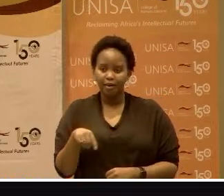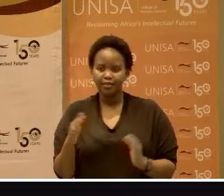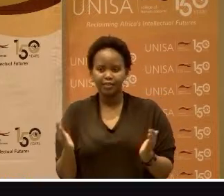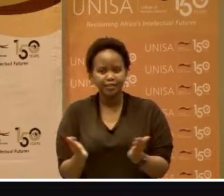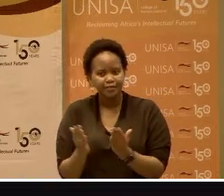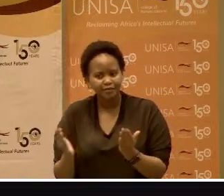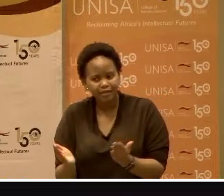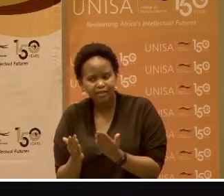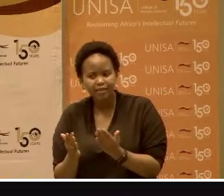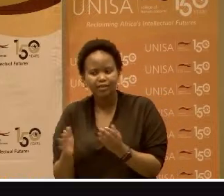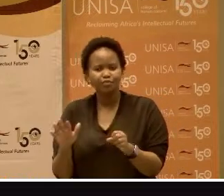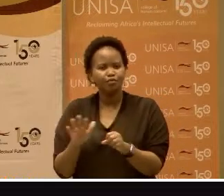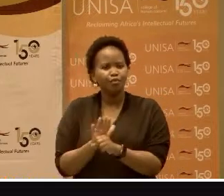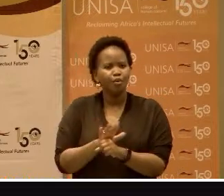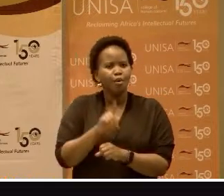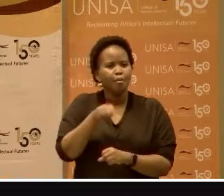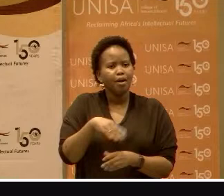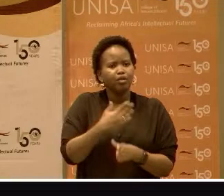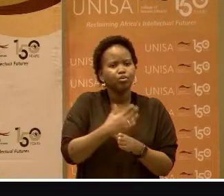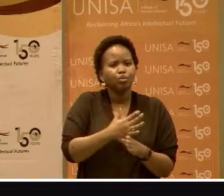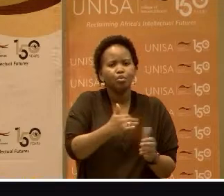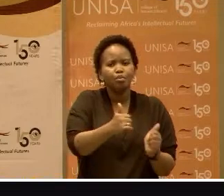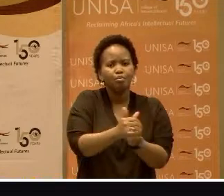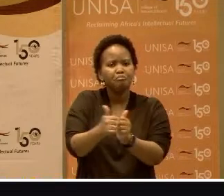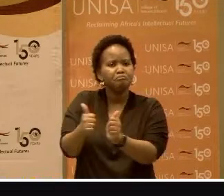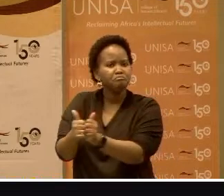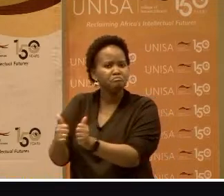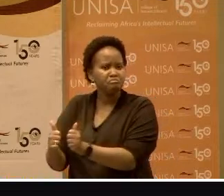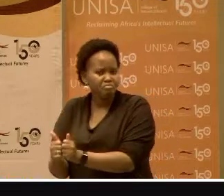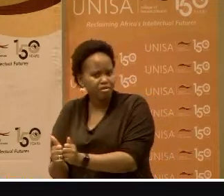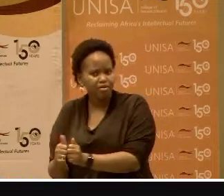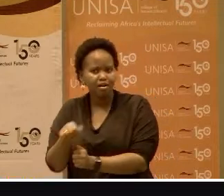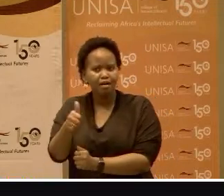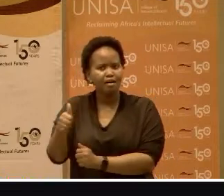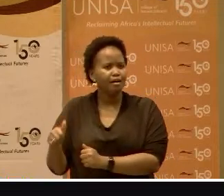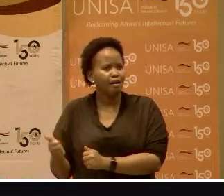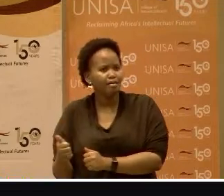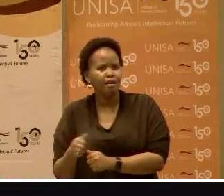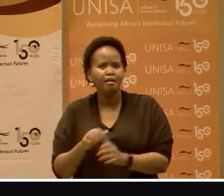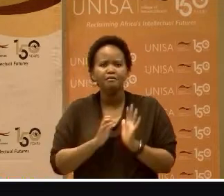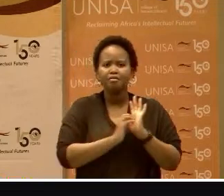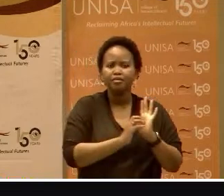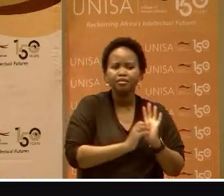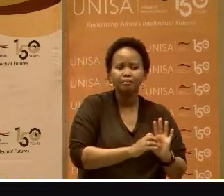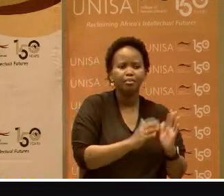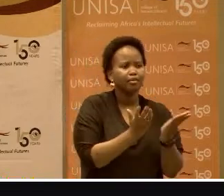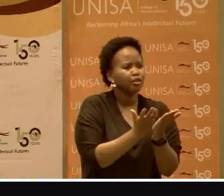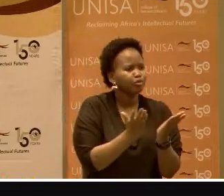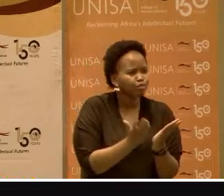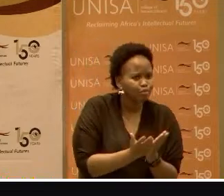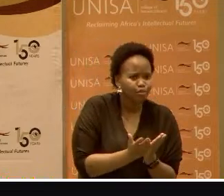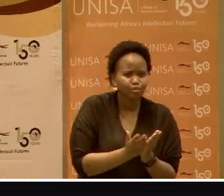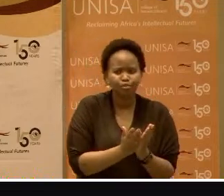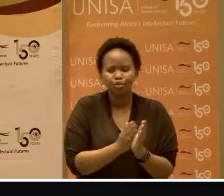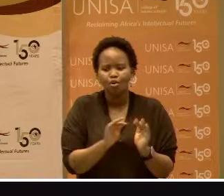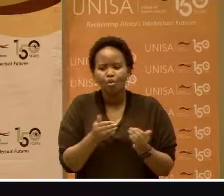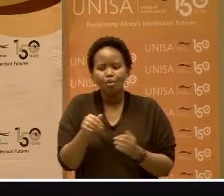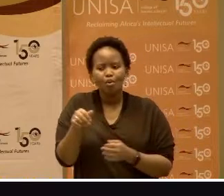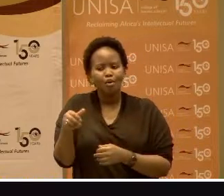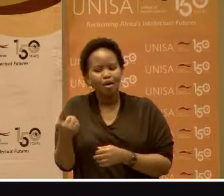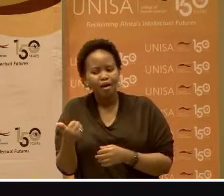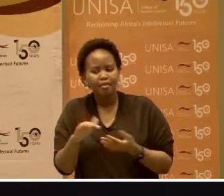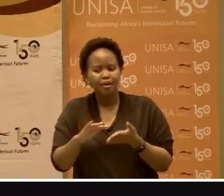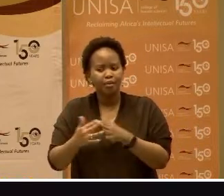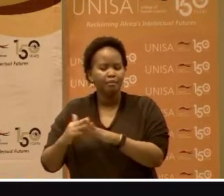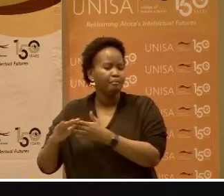by collaborating with indigenous community, schools, and cultural organizations. 12, research and innovation. As